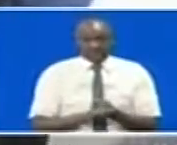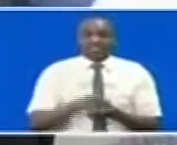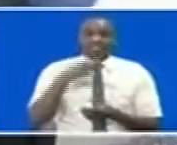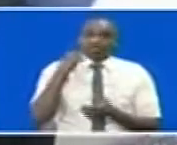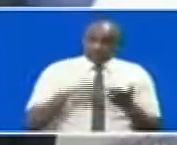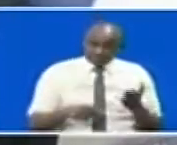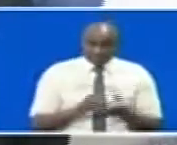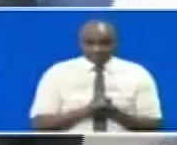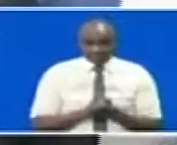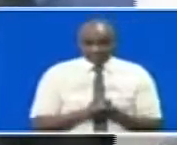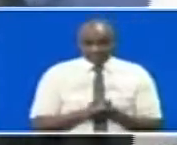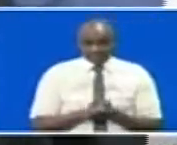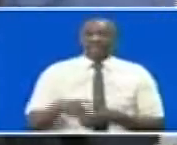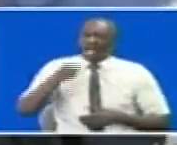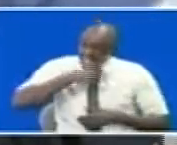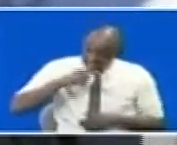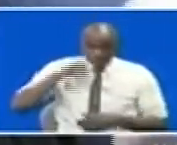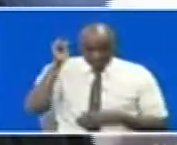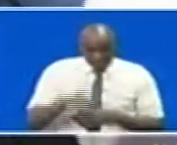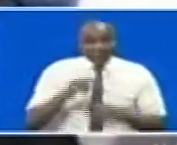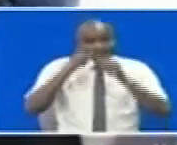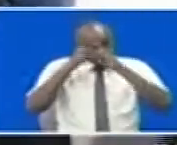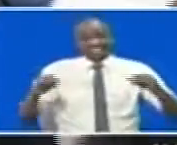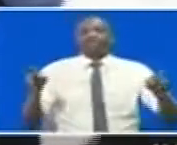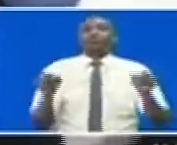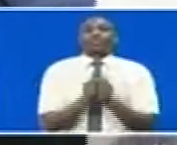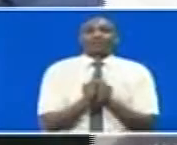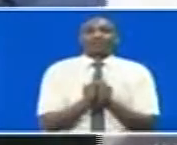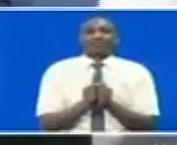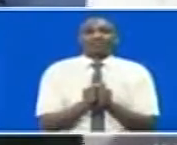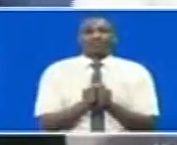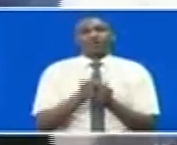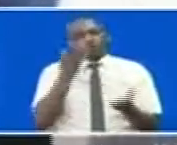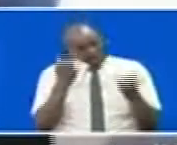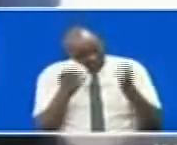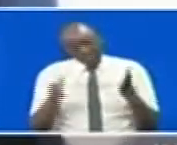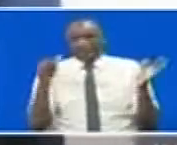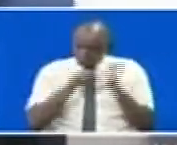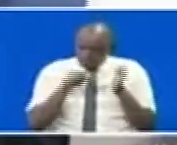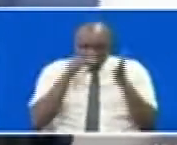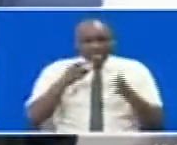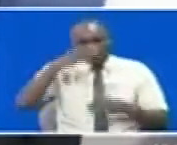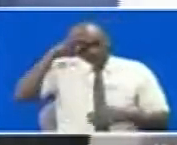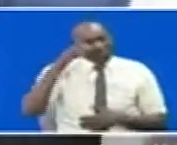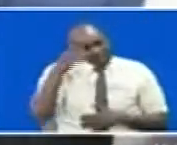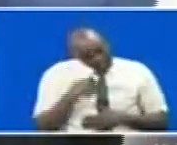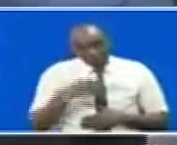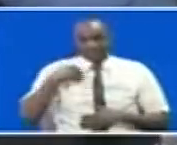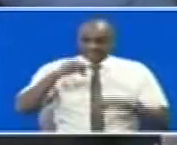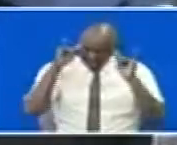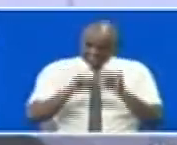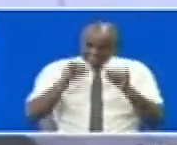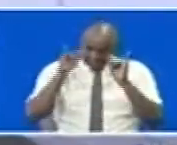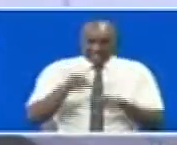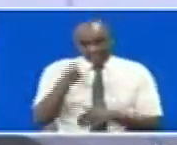yetu. Na sisi tuwe kwa hiyo hema. Hata joto ikiwa namna gani, tubaki ndani ndani ya